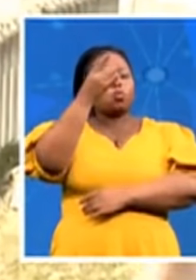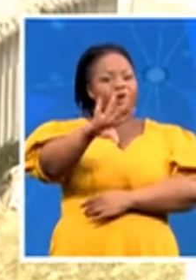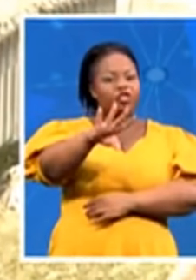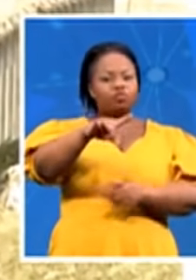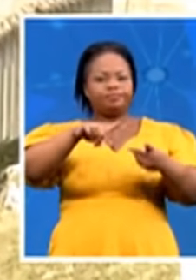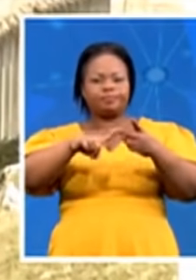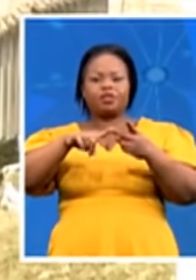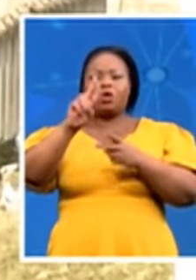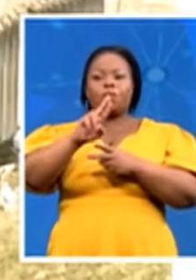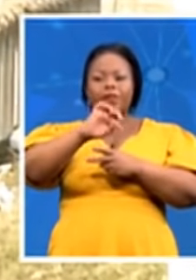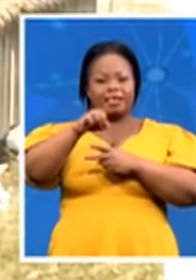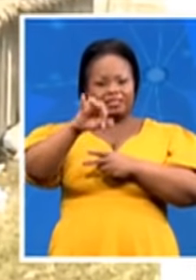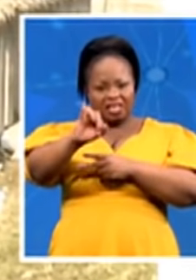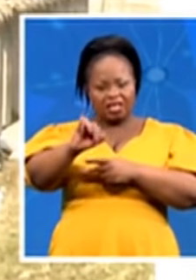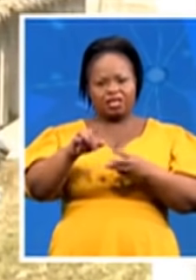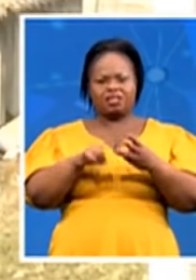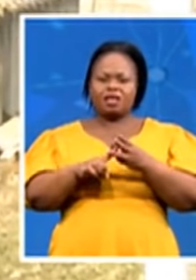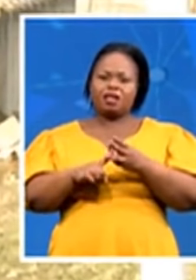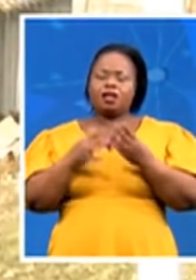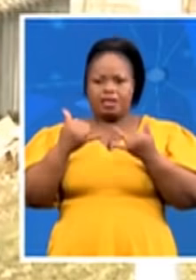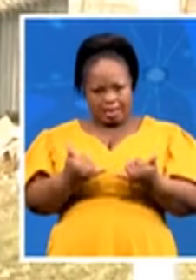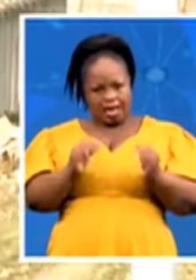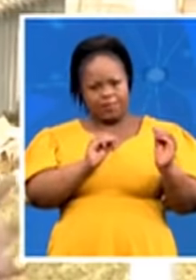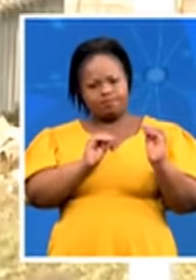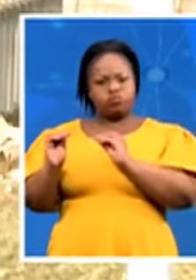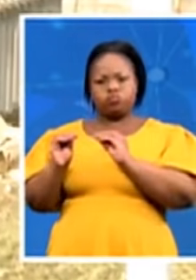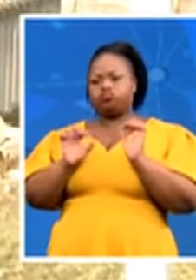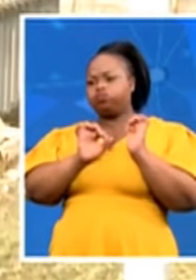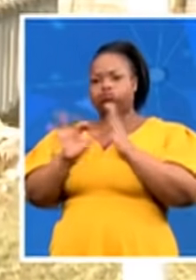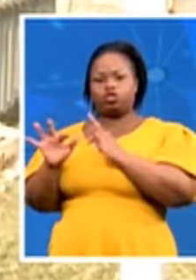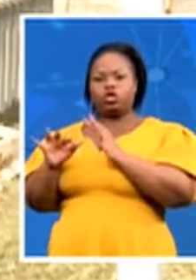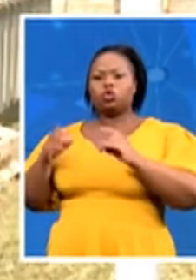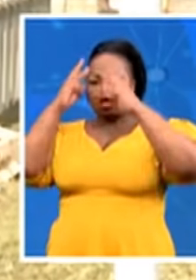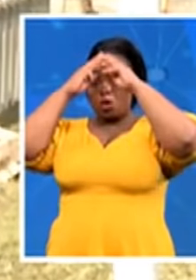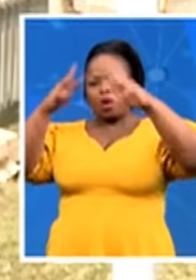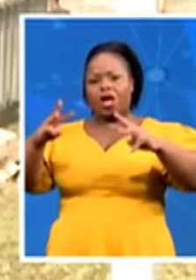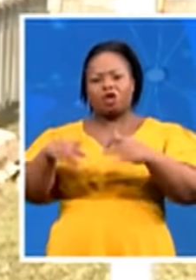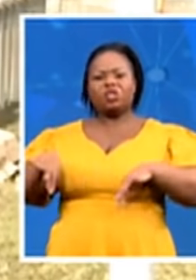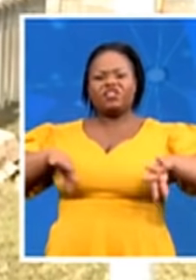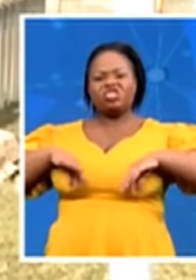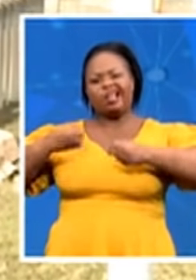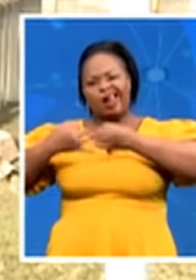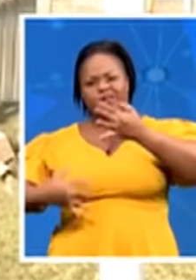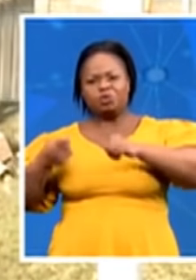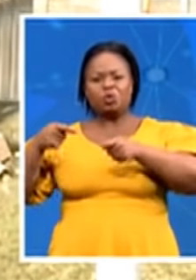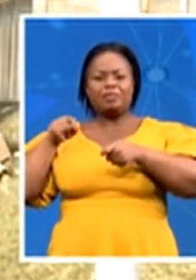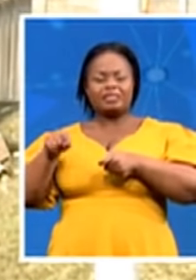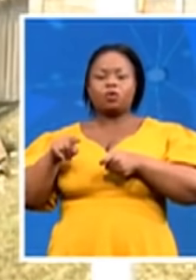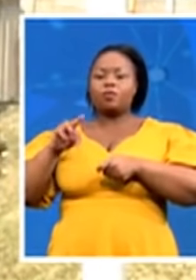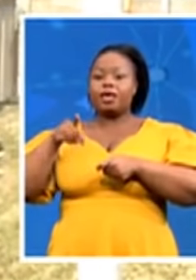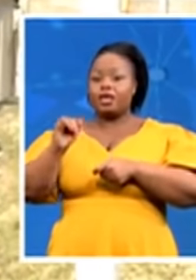and now they are heading to these warehouses in Umgeni Road. Some of the things that we've seen people carrying is also